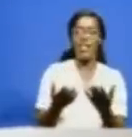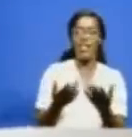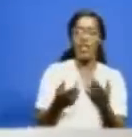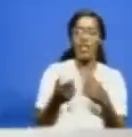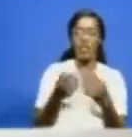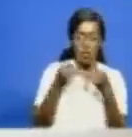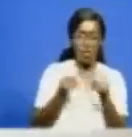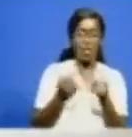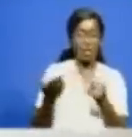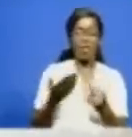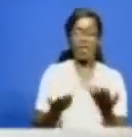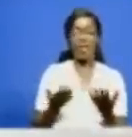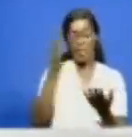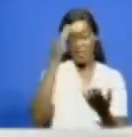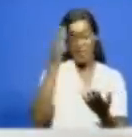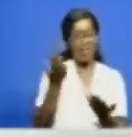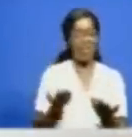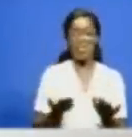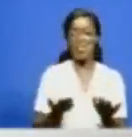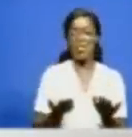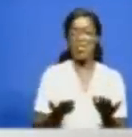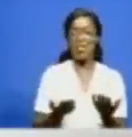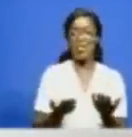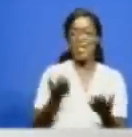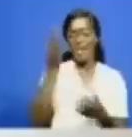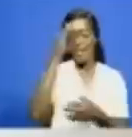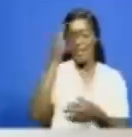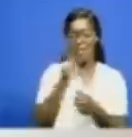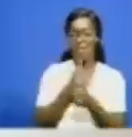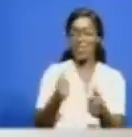kujaribu kutuletea. Sasa nimejua. Nimejua.